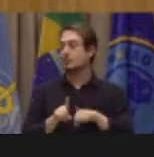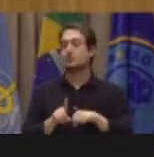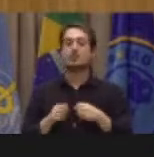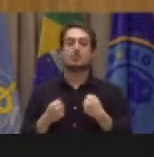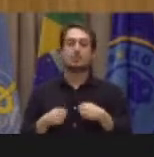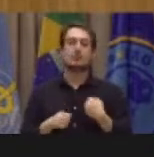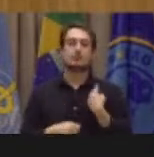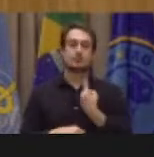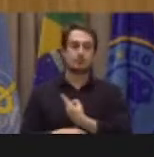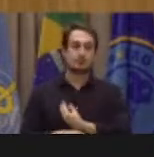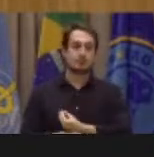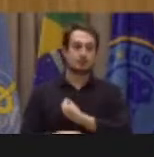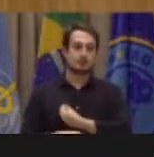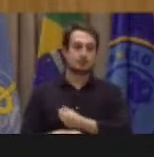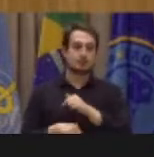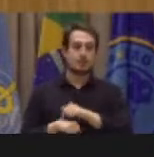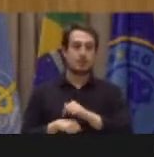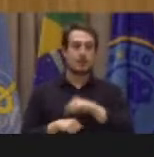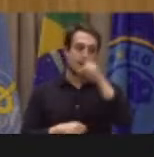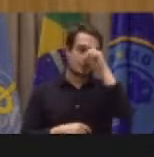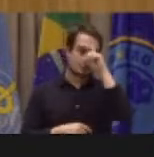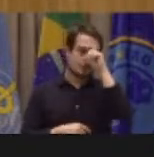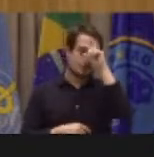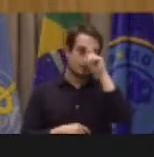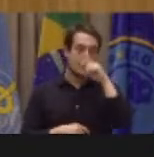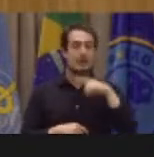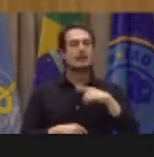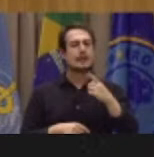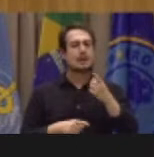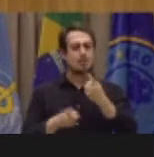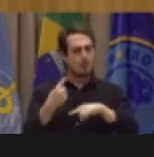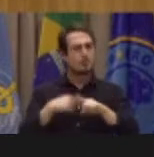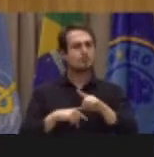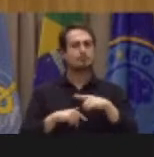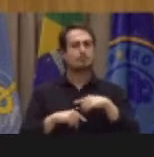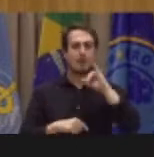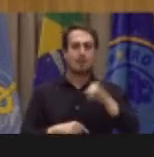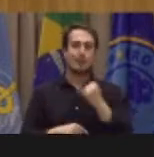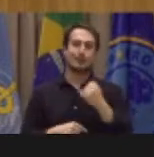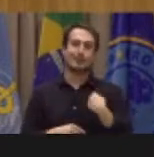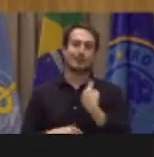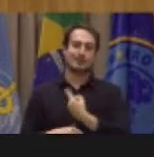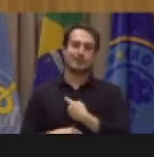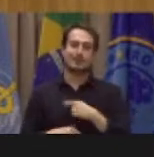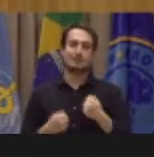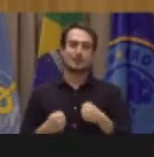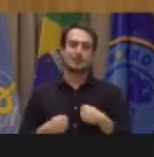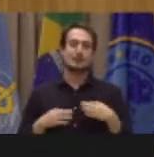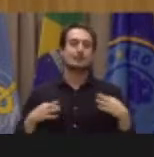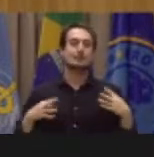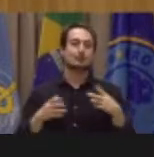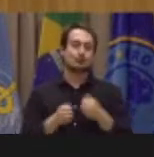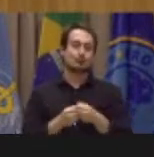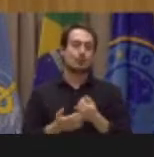of measuring things. And so I believe hospitals have huge opportunities for that, and this